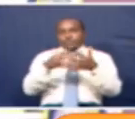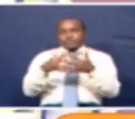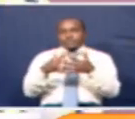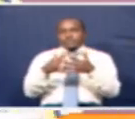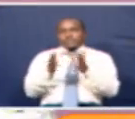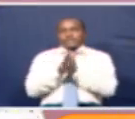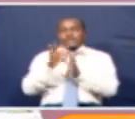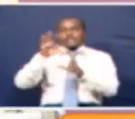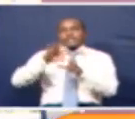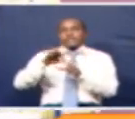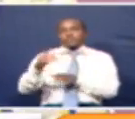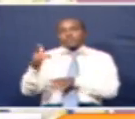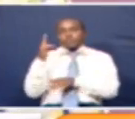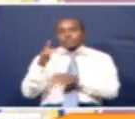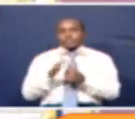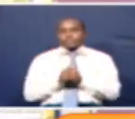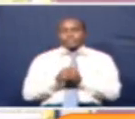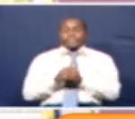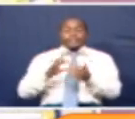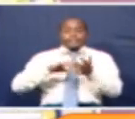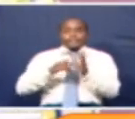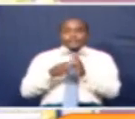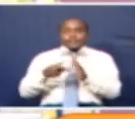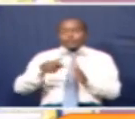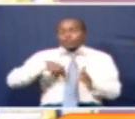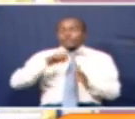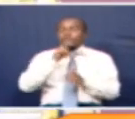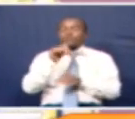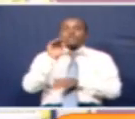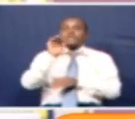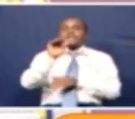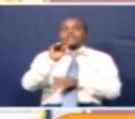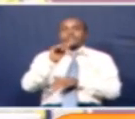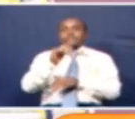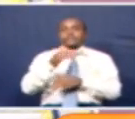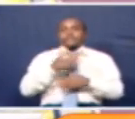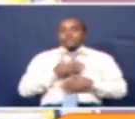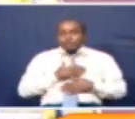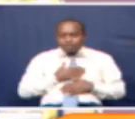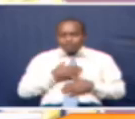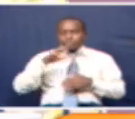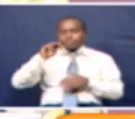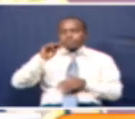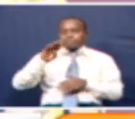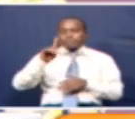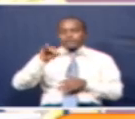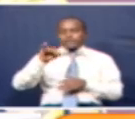electoral laws. So we are not asking Honorable Bandi and team